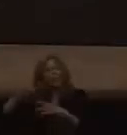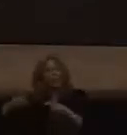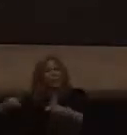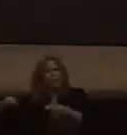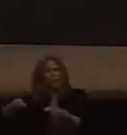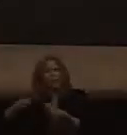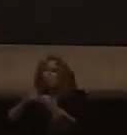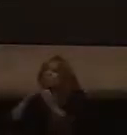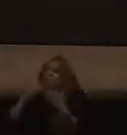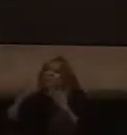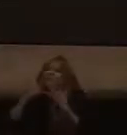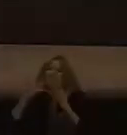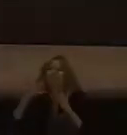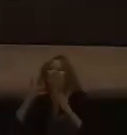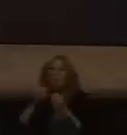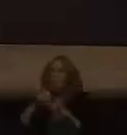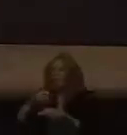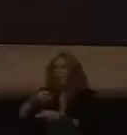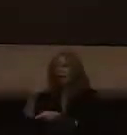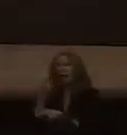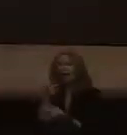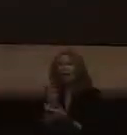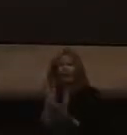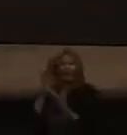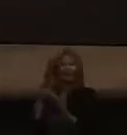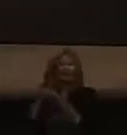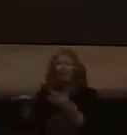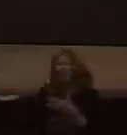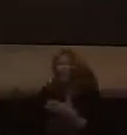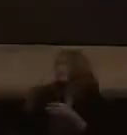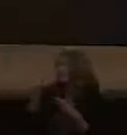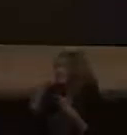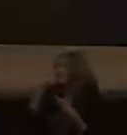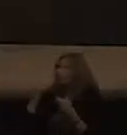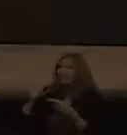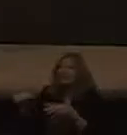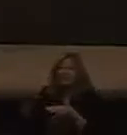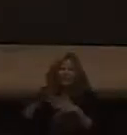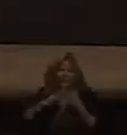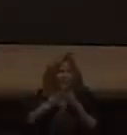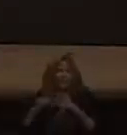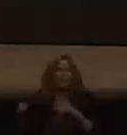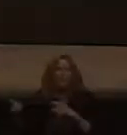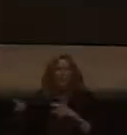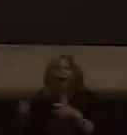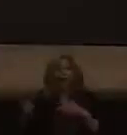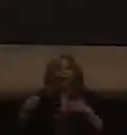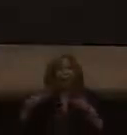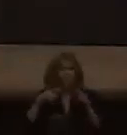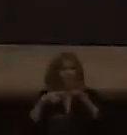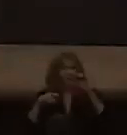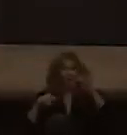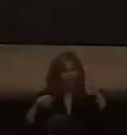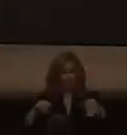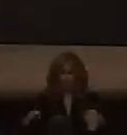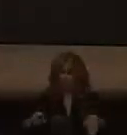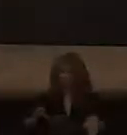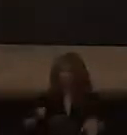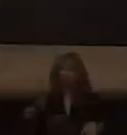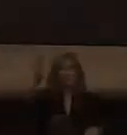essentially just generally more in touch with the needs and the changing interests of this community, allowing for their ultimate hold on the market.